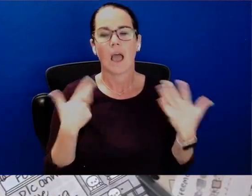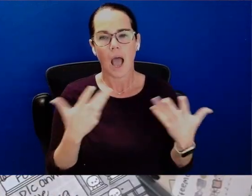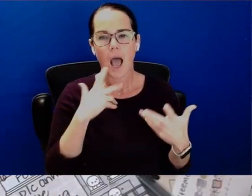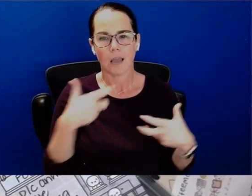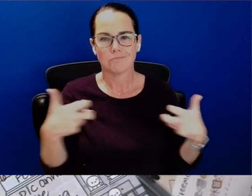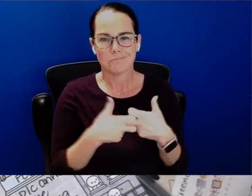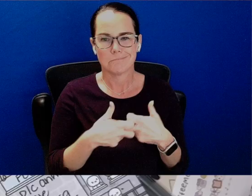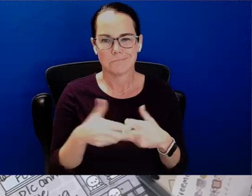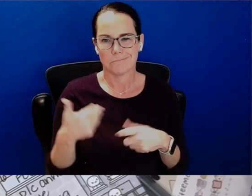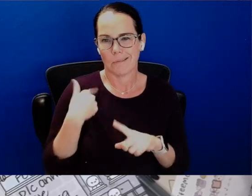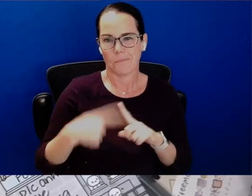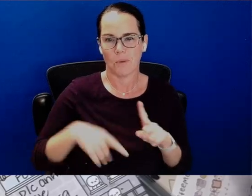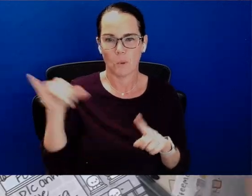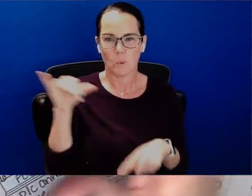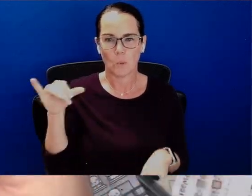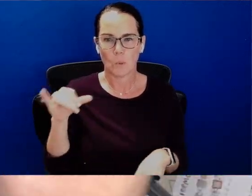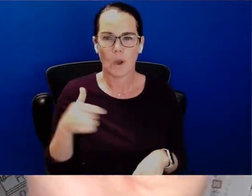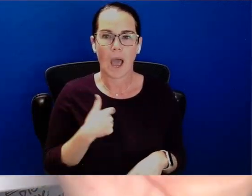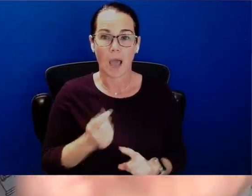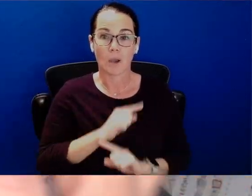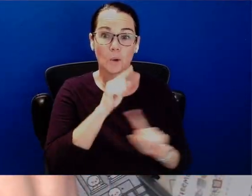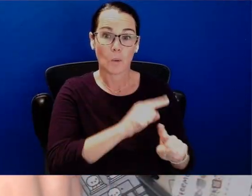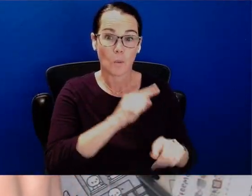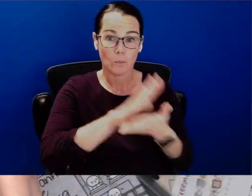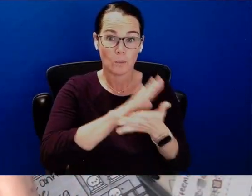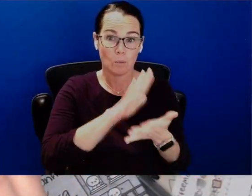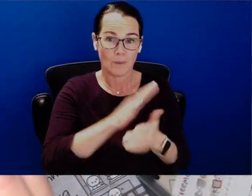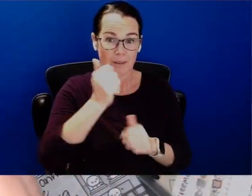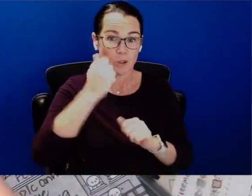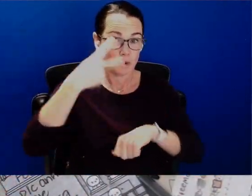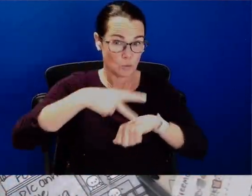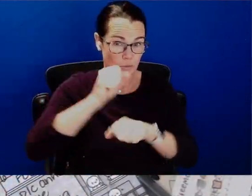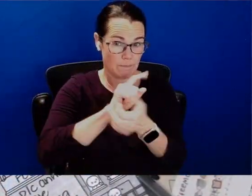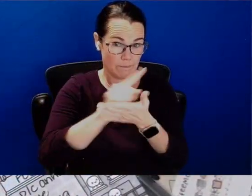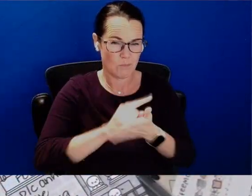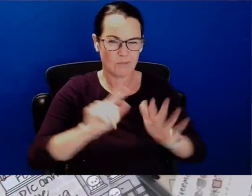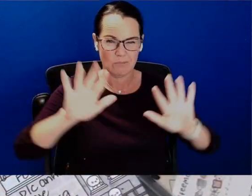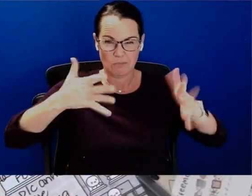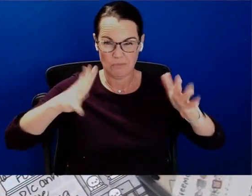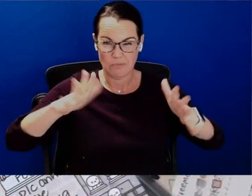this problem last month. I go to campus 2 times a week, roughly.